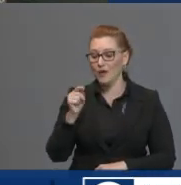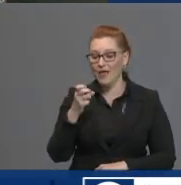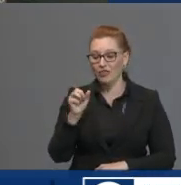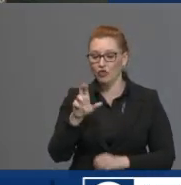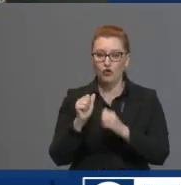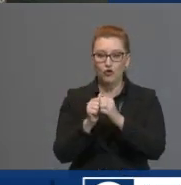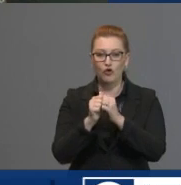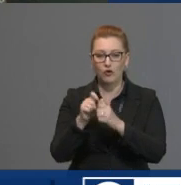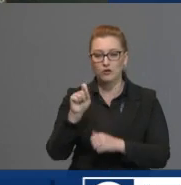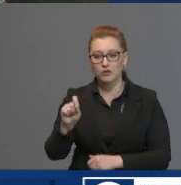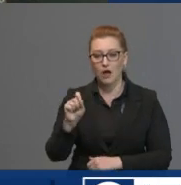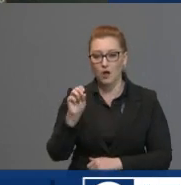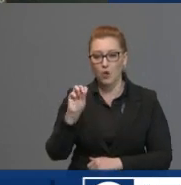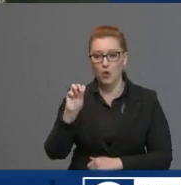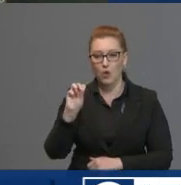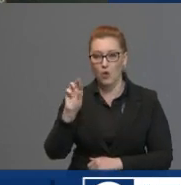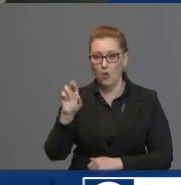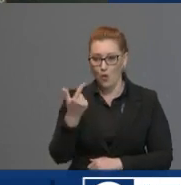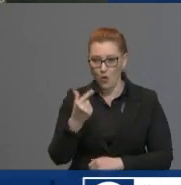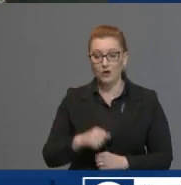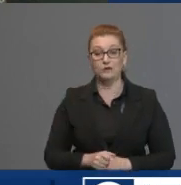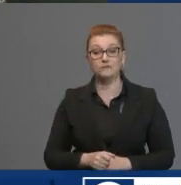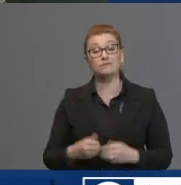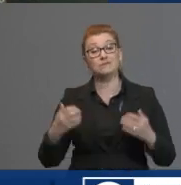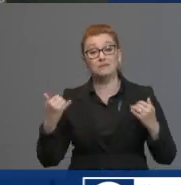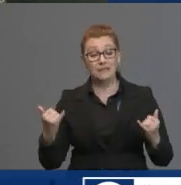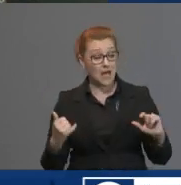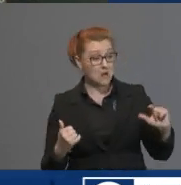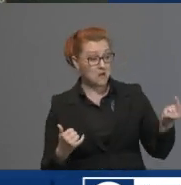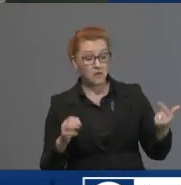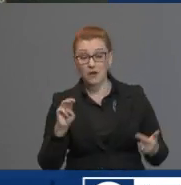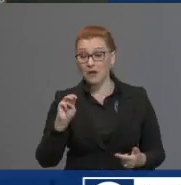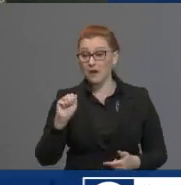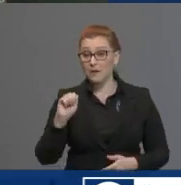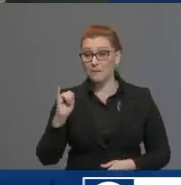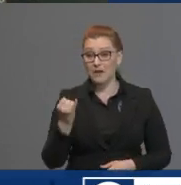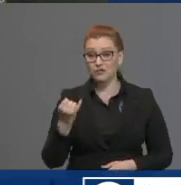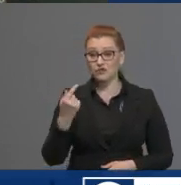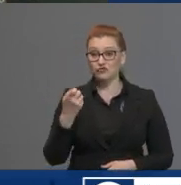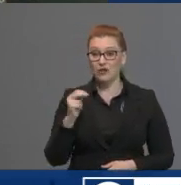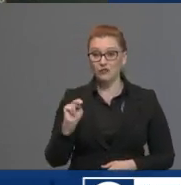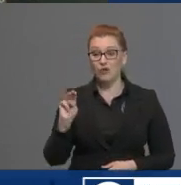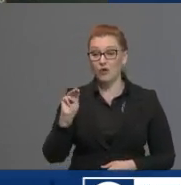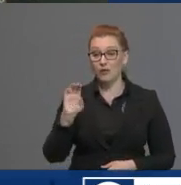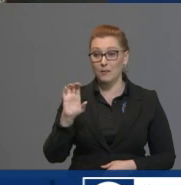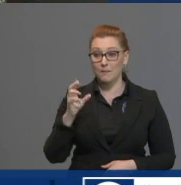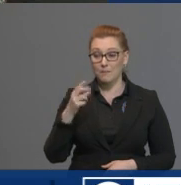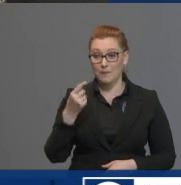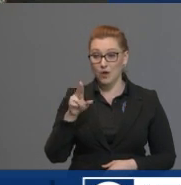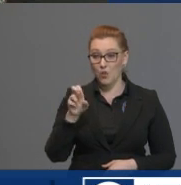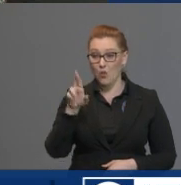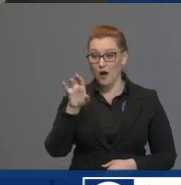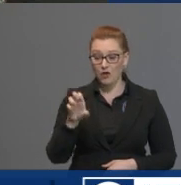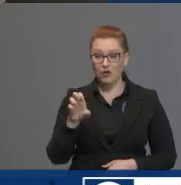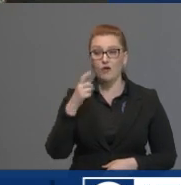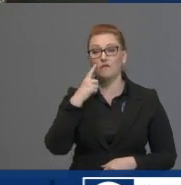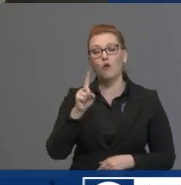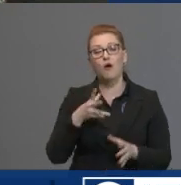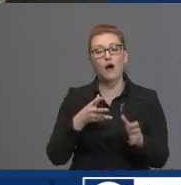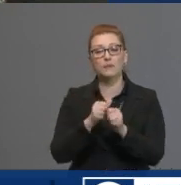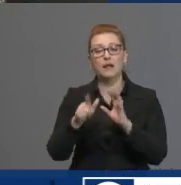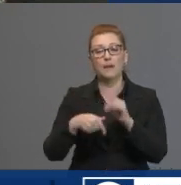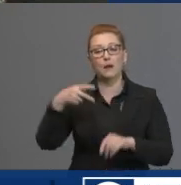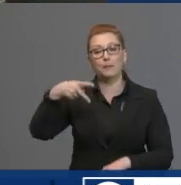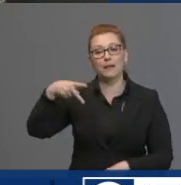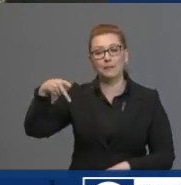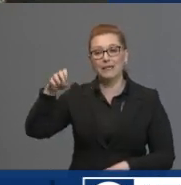arizonatogether.org for additional details. With that, we're going to go to Major General Mick McGuire to get an update on